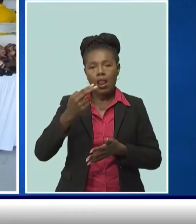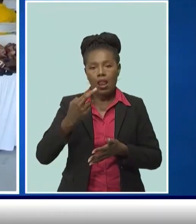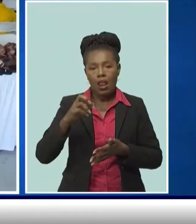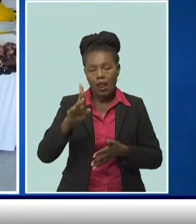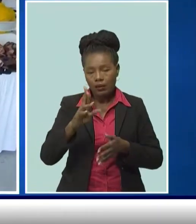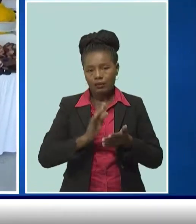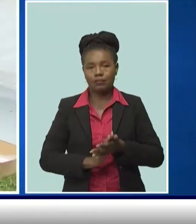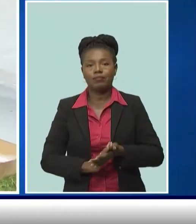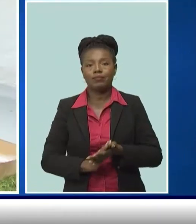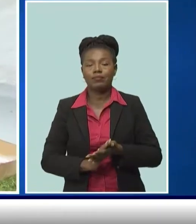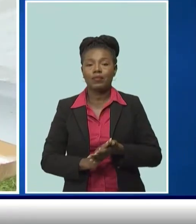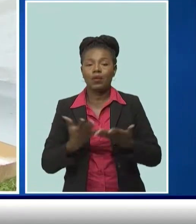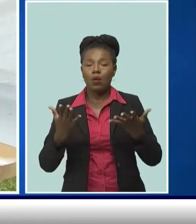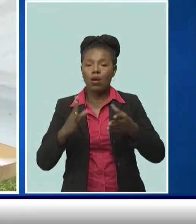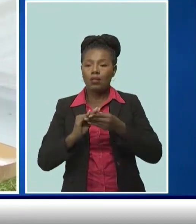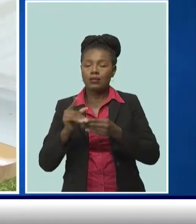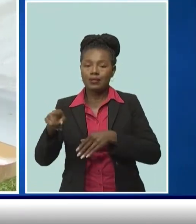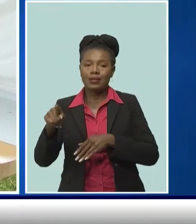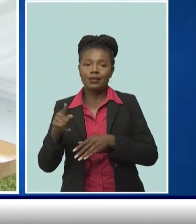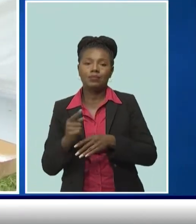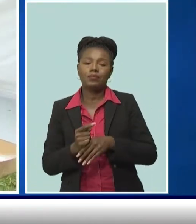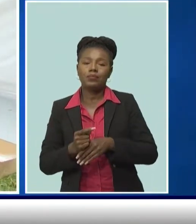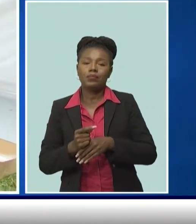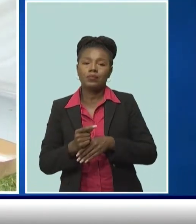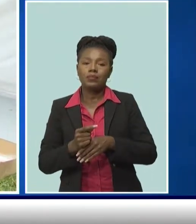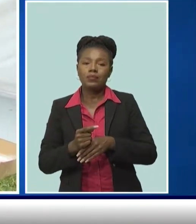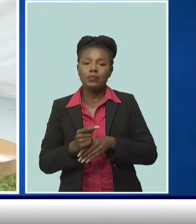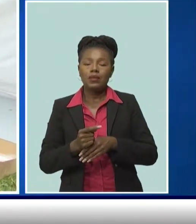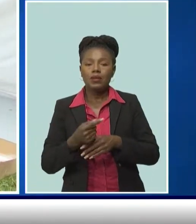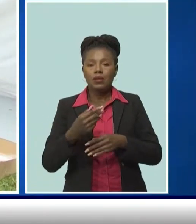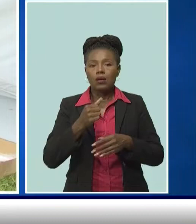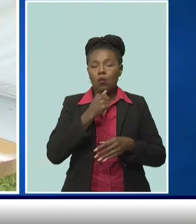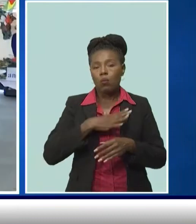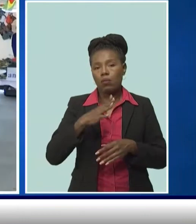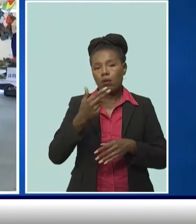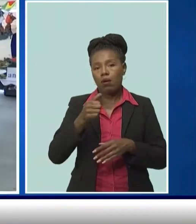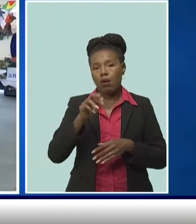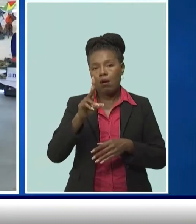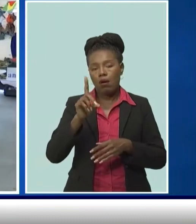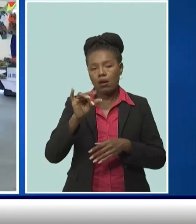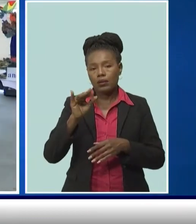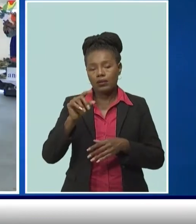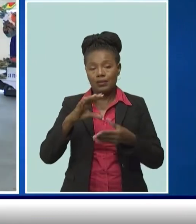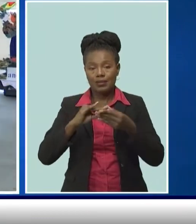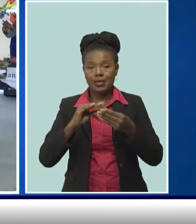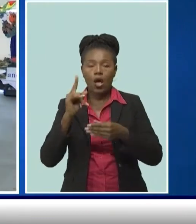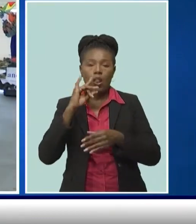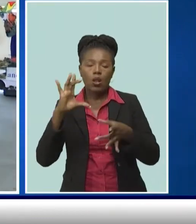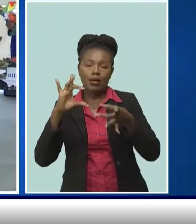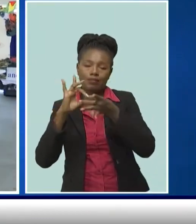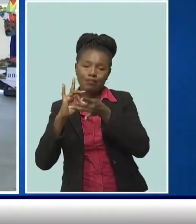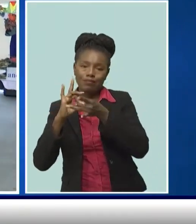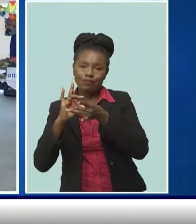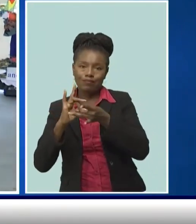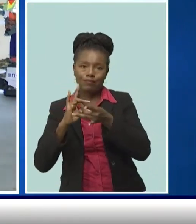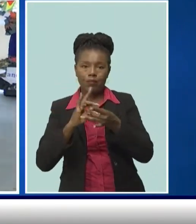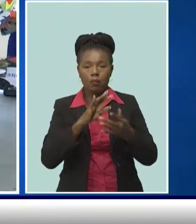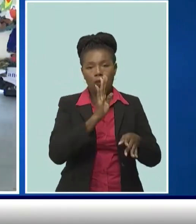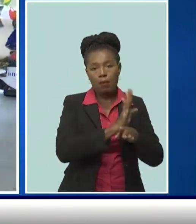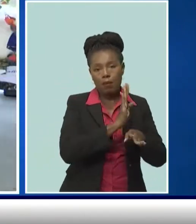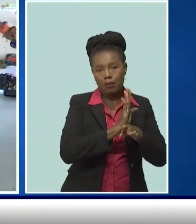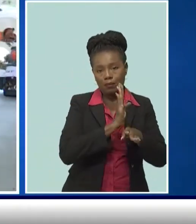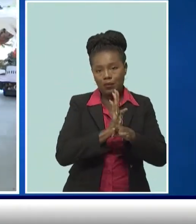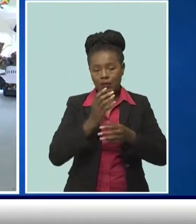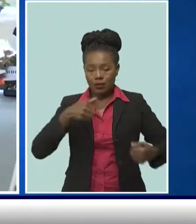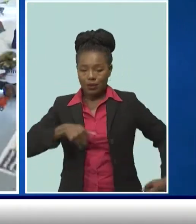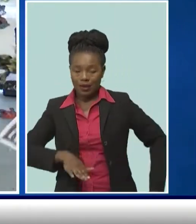Guyana Office for Investment, Kibian Chester Harding, says it's all about deepening ties and trade between the two nations.